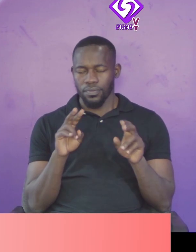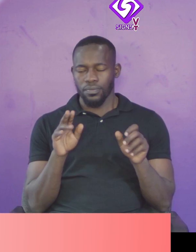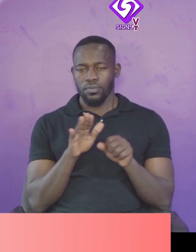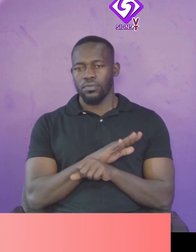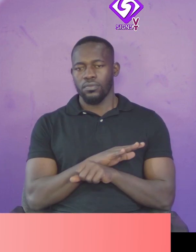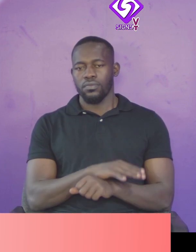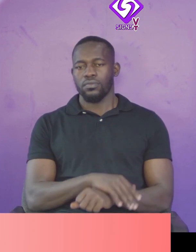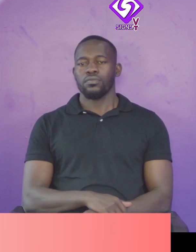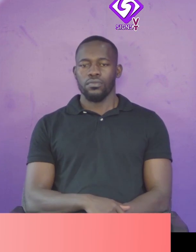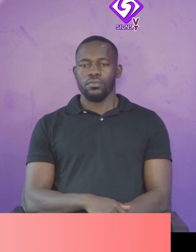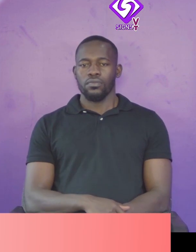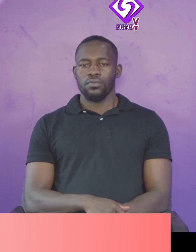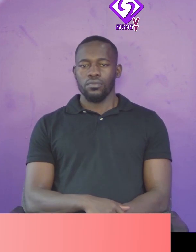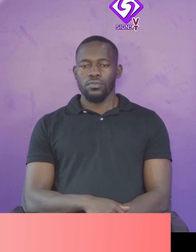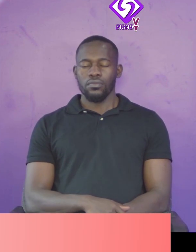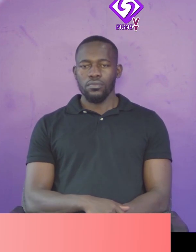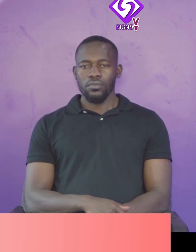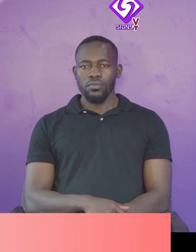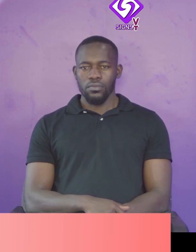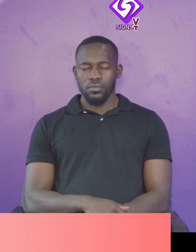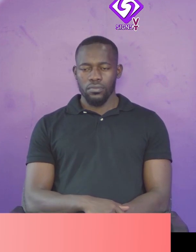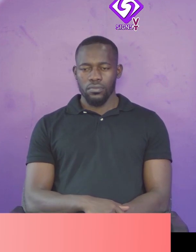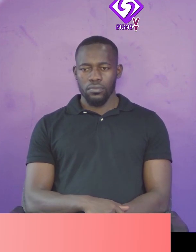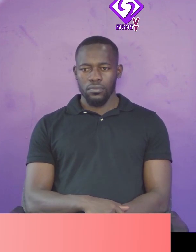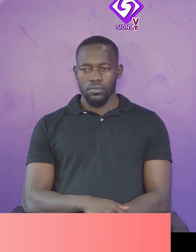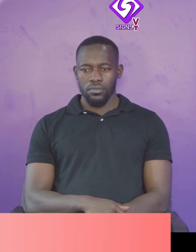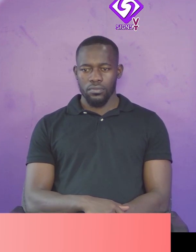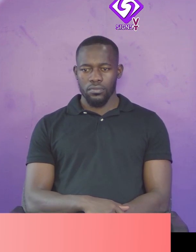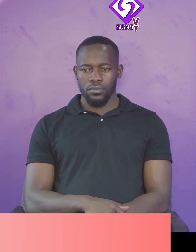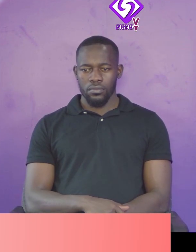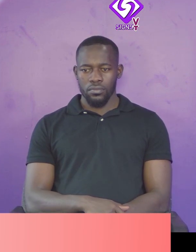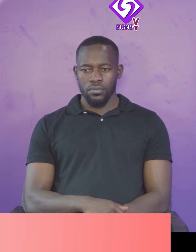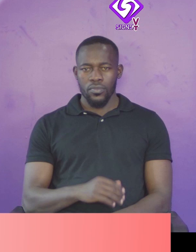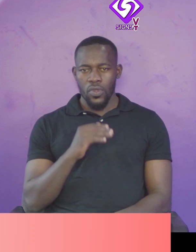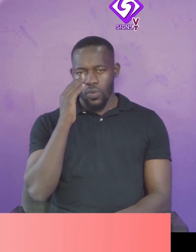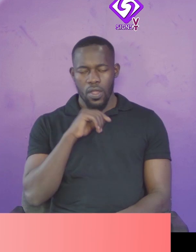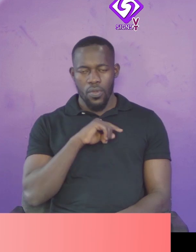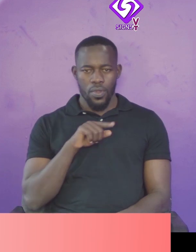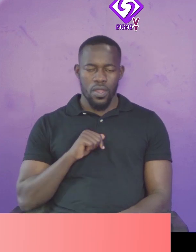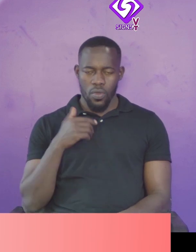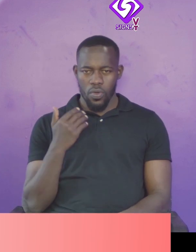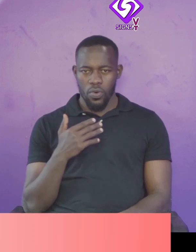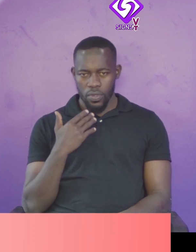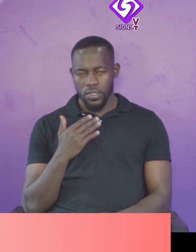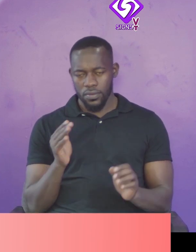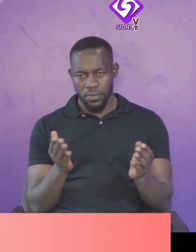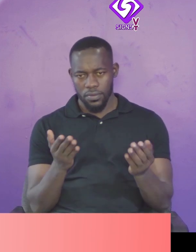sake of everyone, because we've always urged fans to go and watch